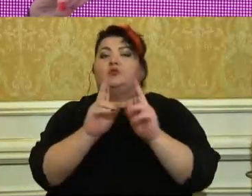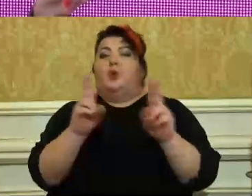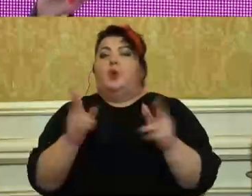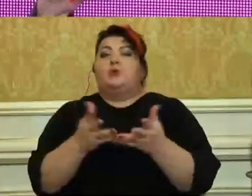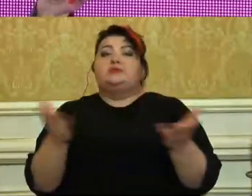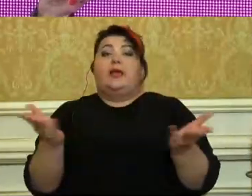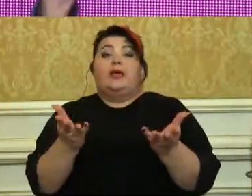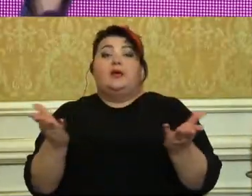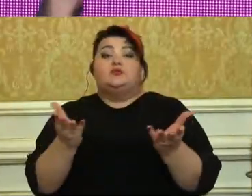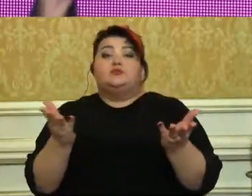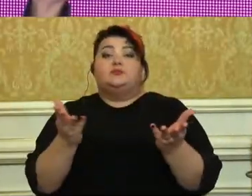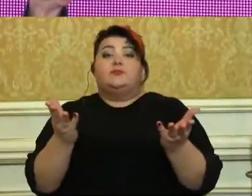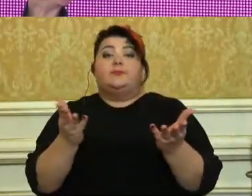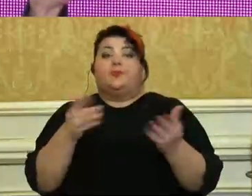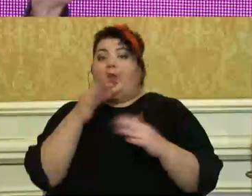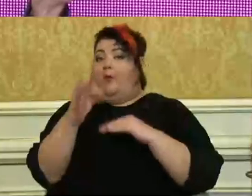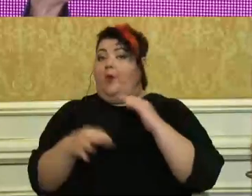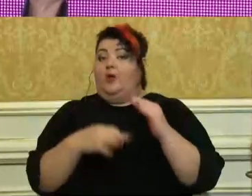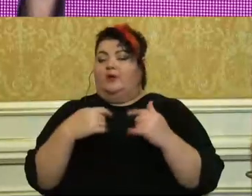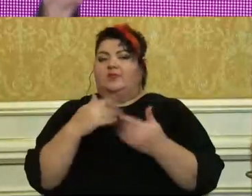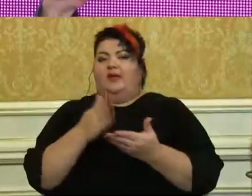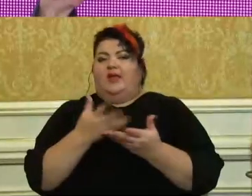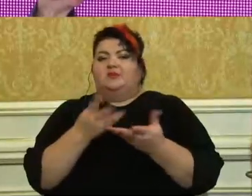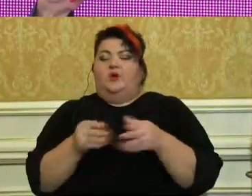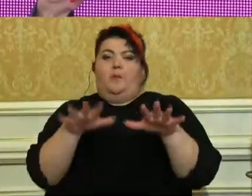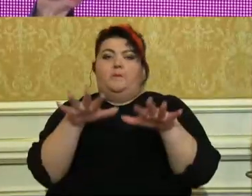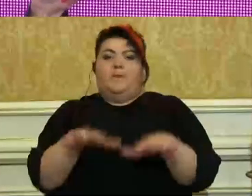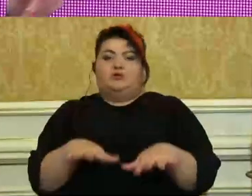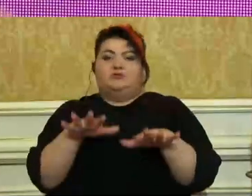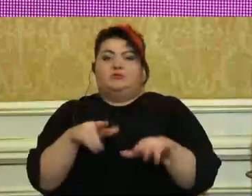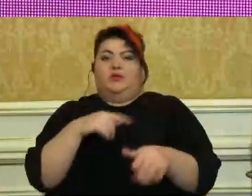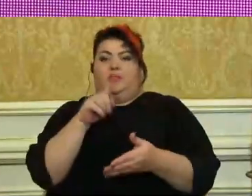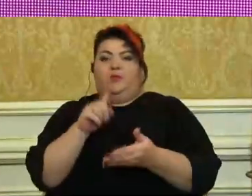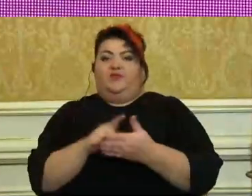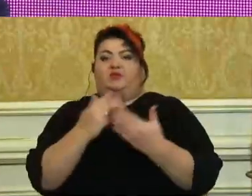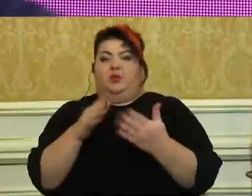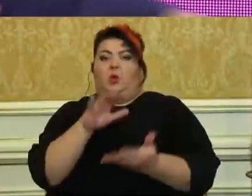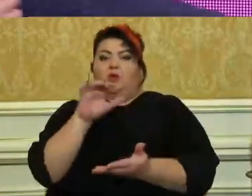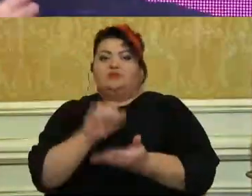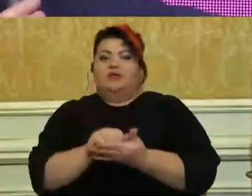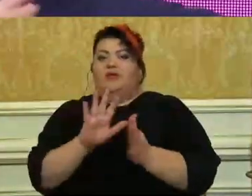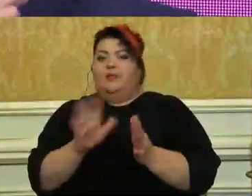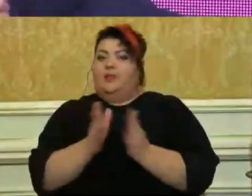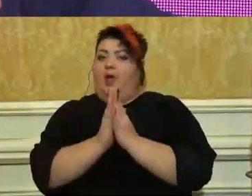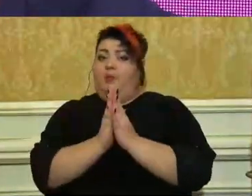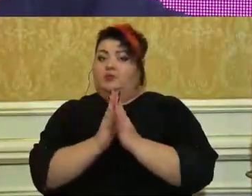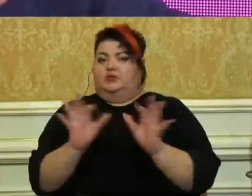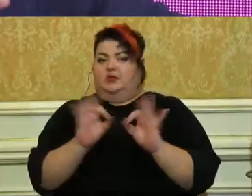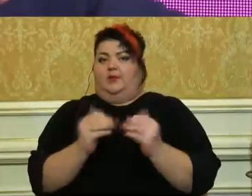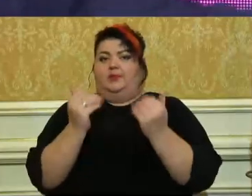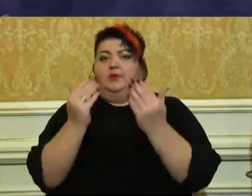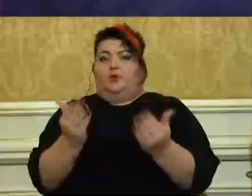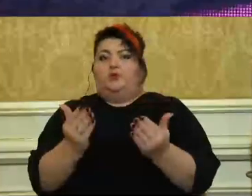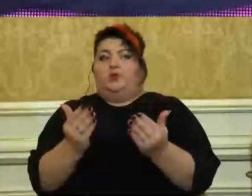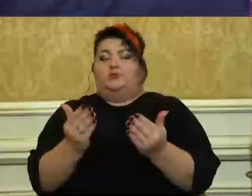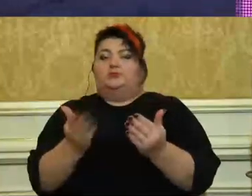place, and we should take it, not ask for it. Let me say Slava Ukraina loud